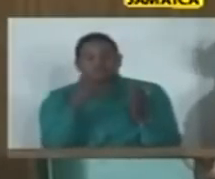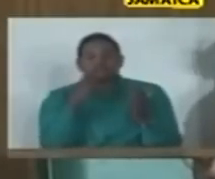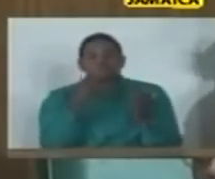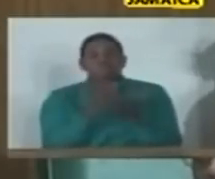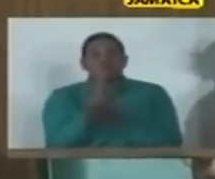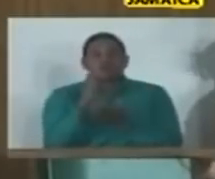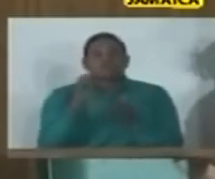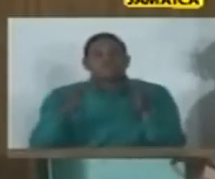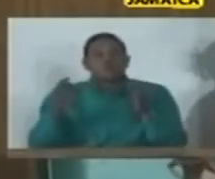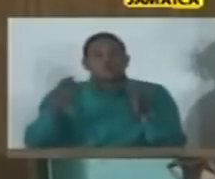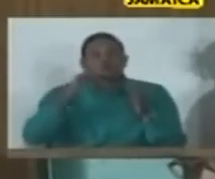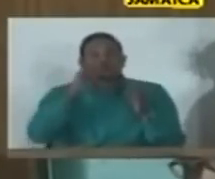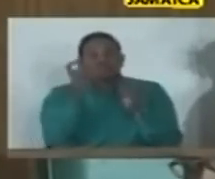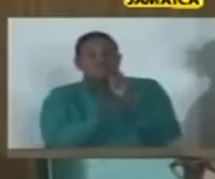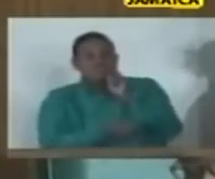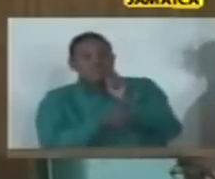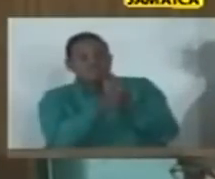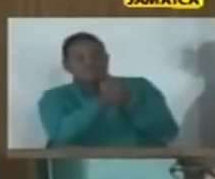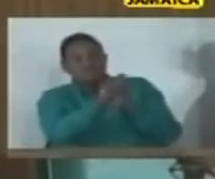Then